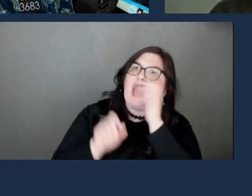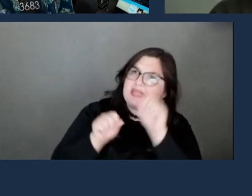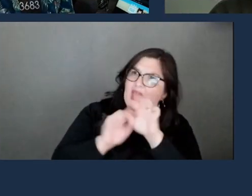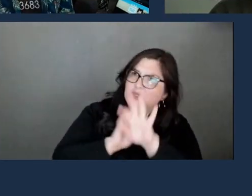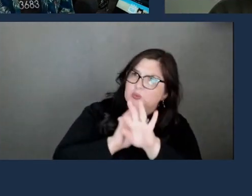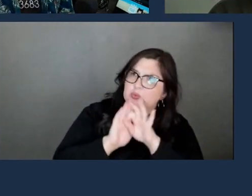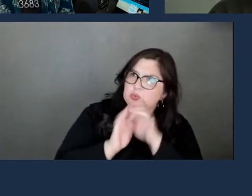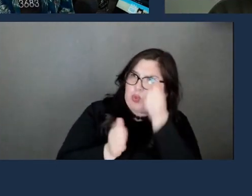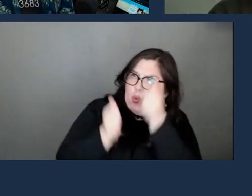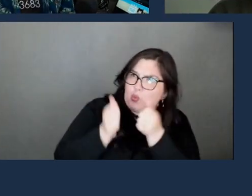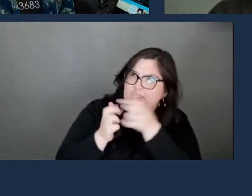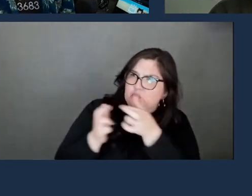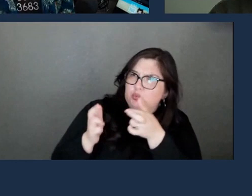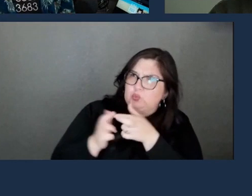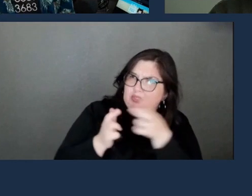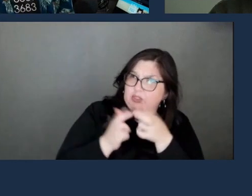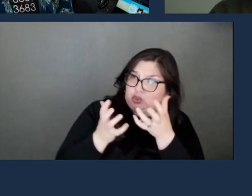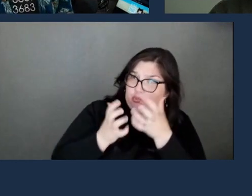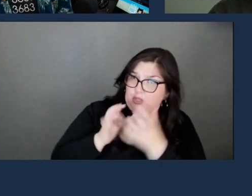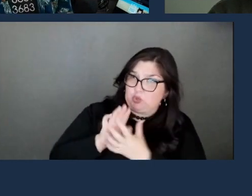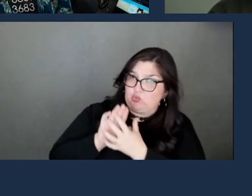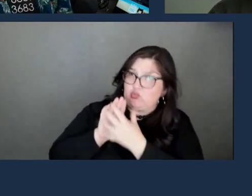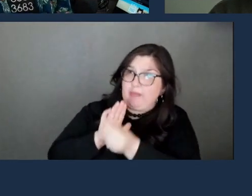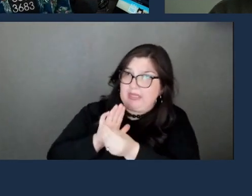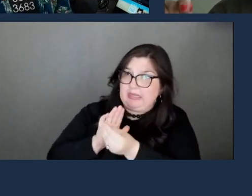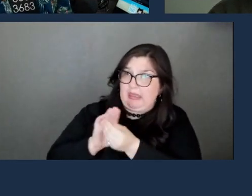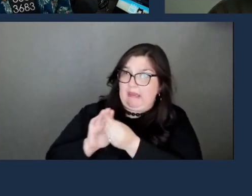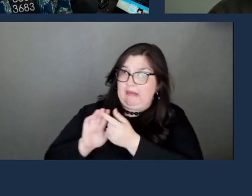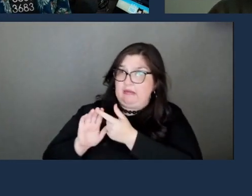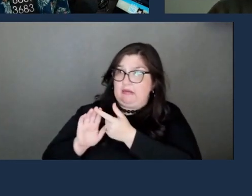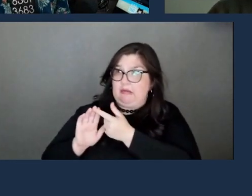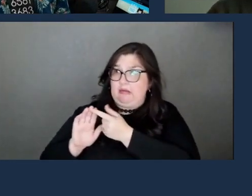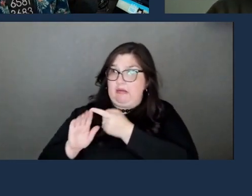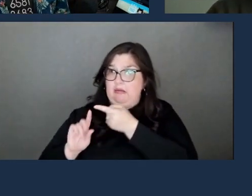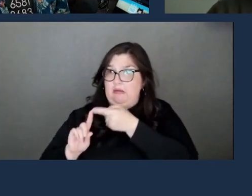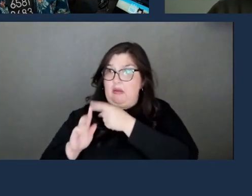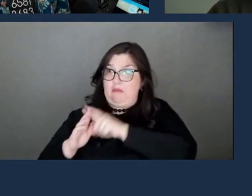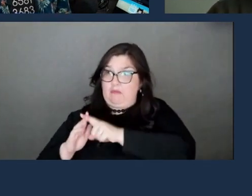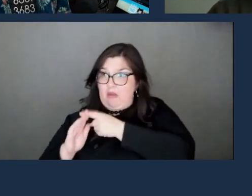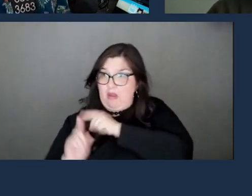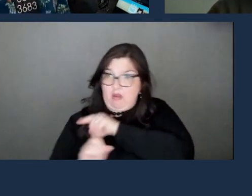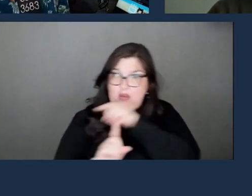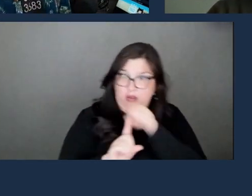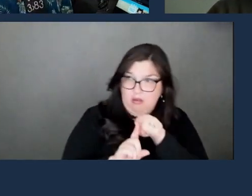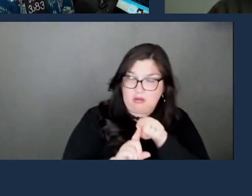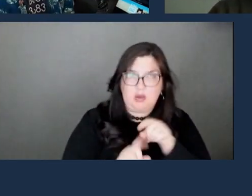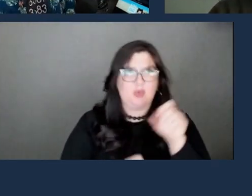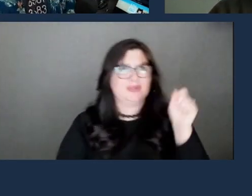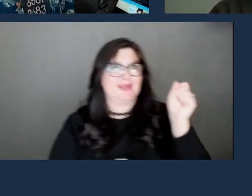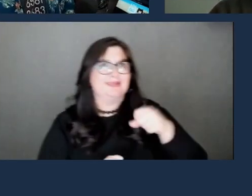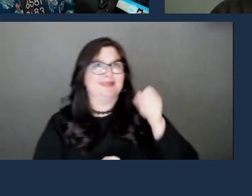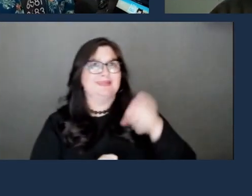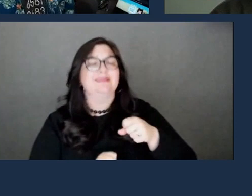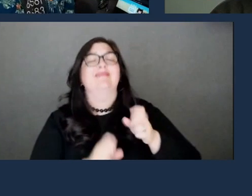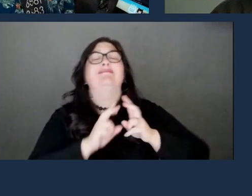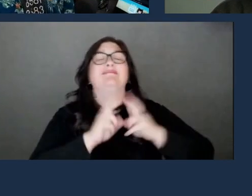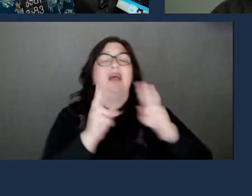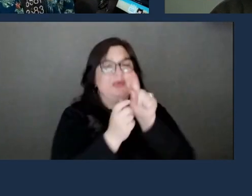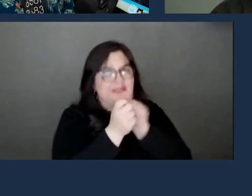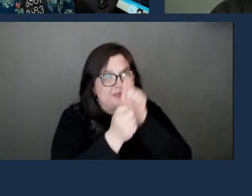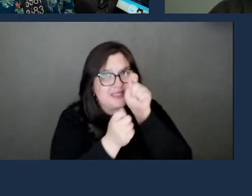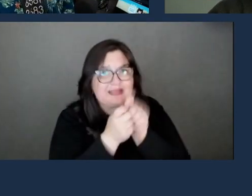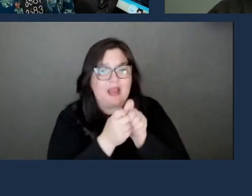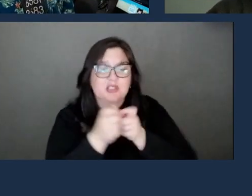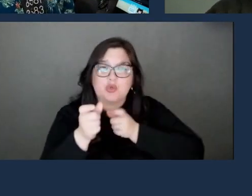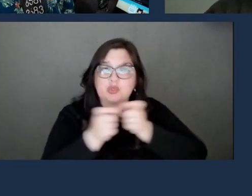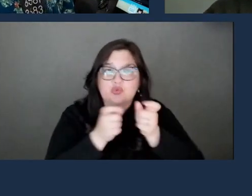replicate to and from? Correct. So you have complete control. Okay. It's very precise and lets you have that control of what